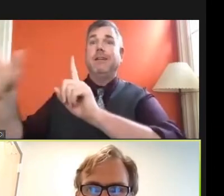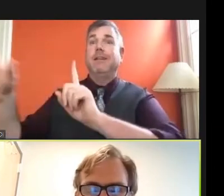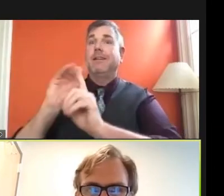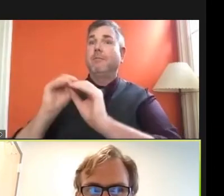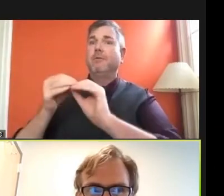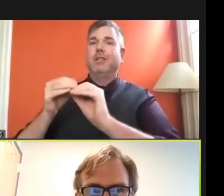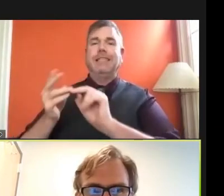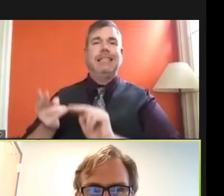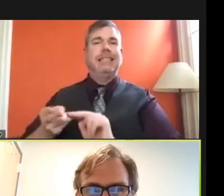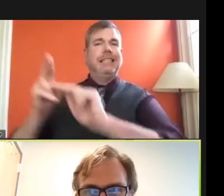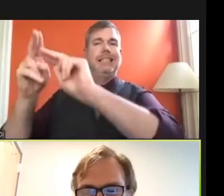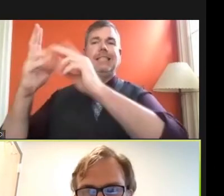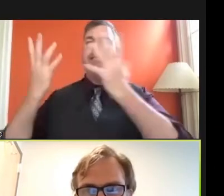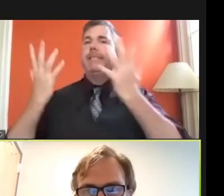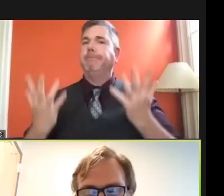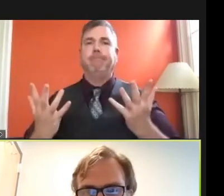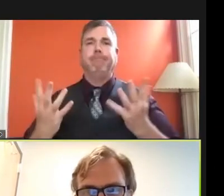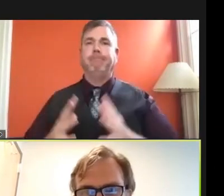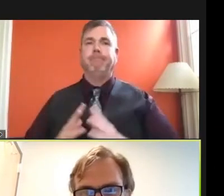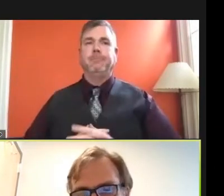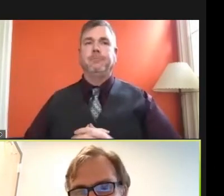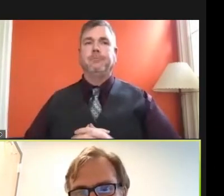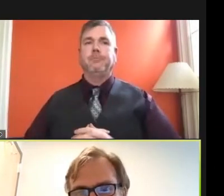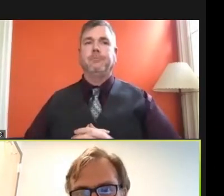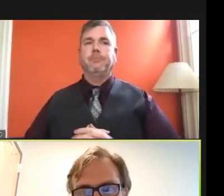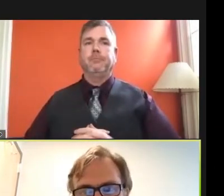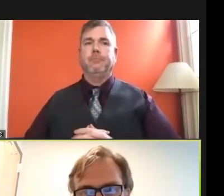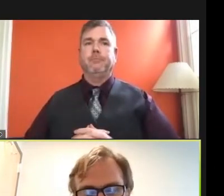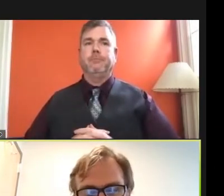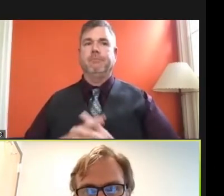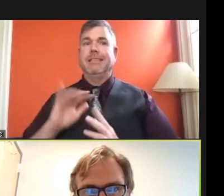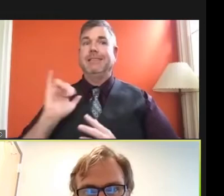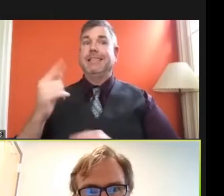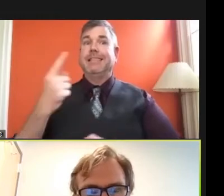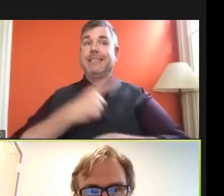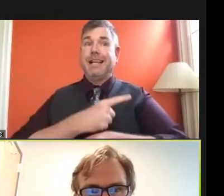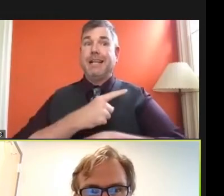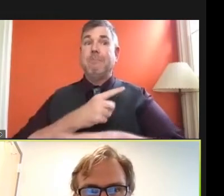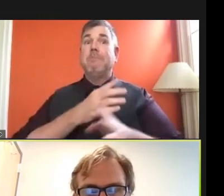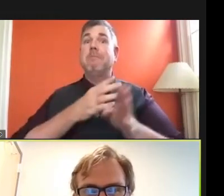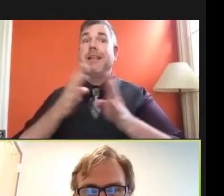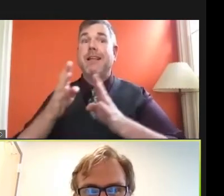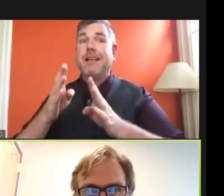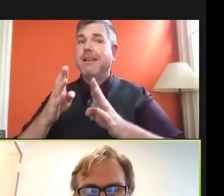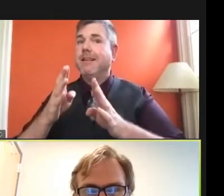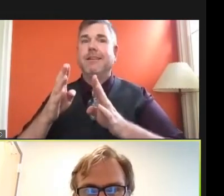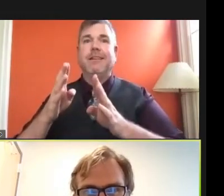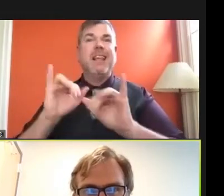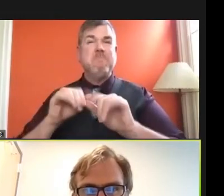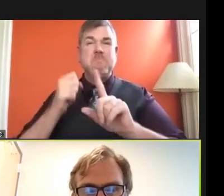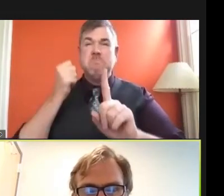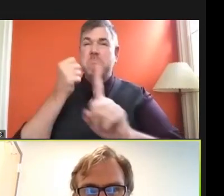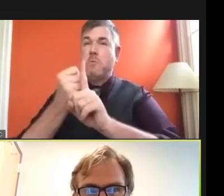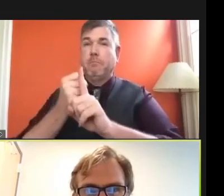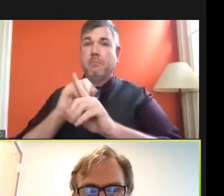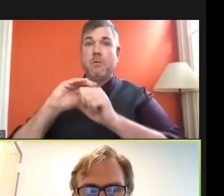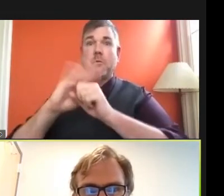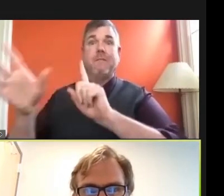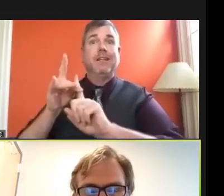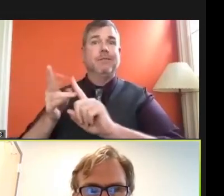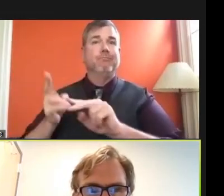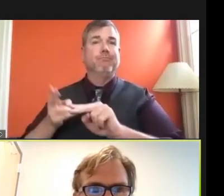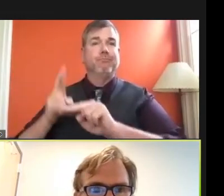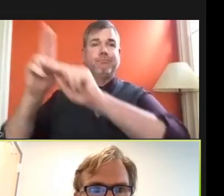our community. That day we had more cases than we'd ever had before. We saw surges in people coming into the hospital, and we